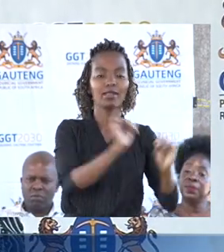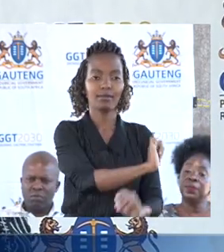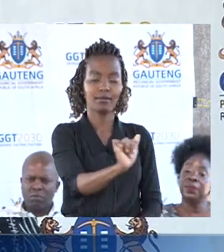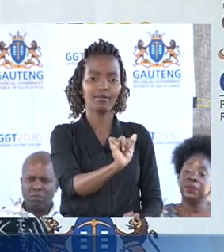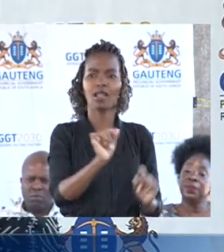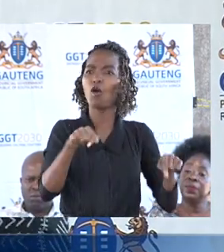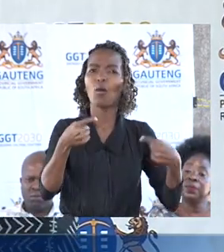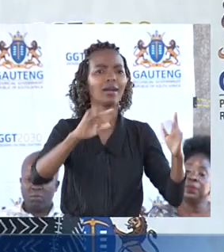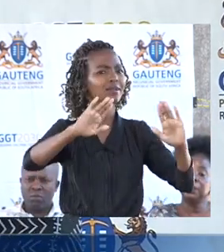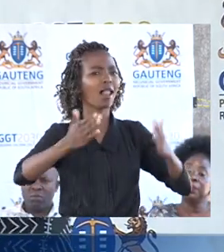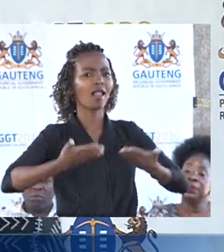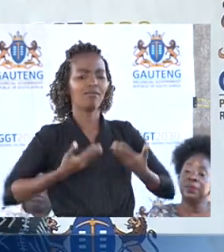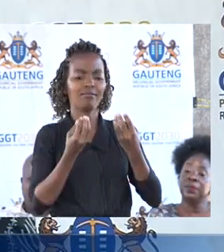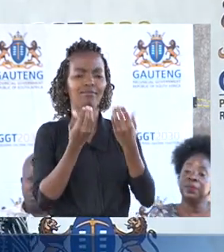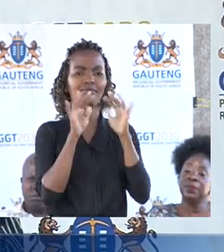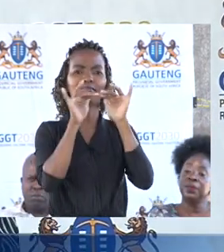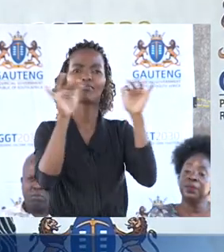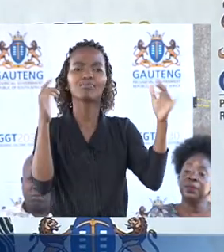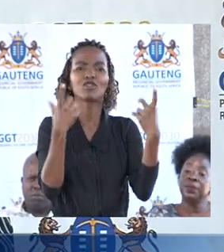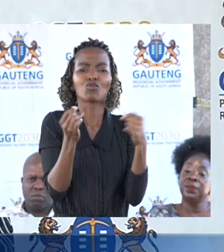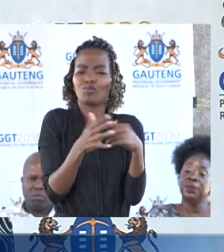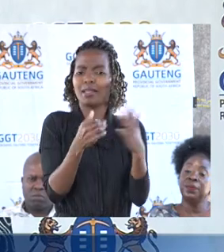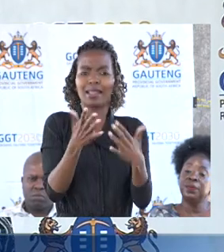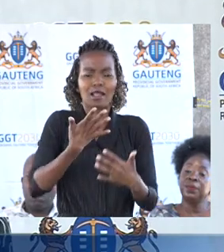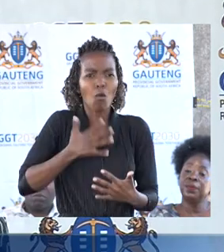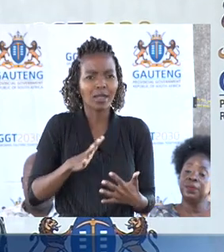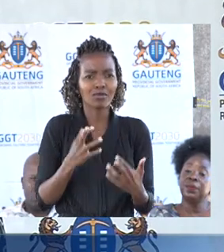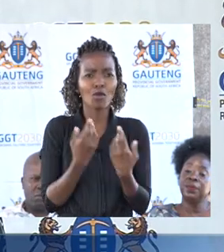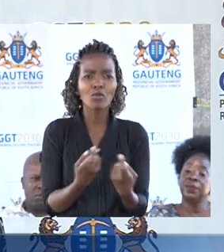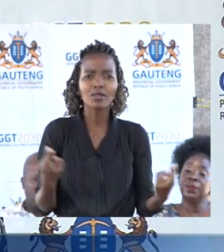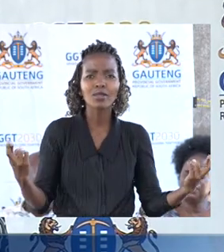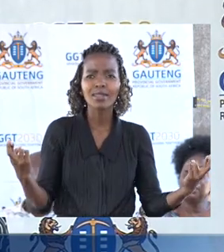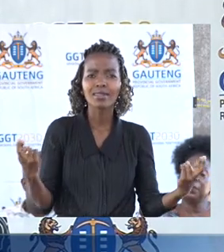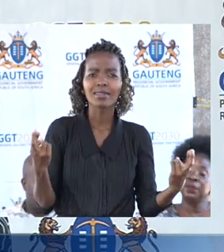allow people to do as they wish with the resources of the state.